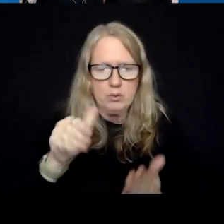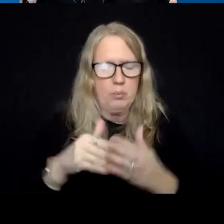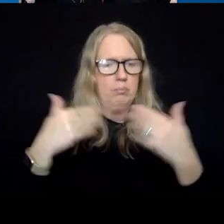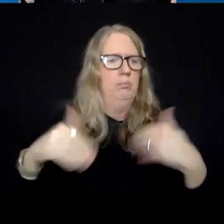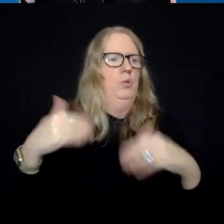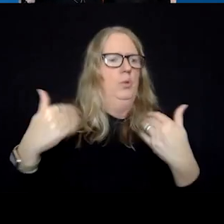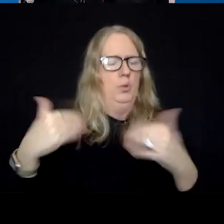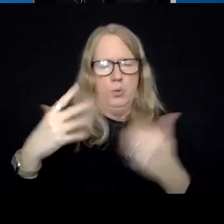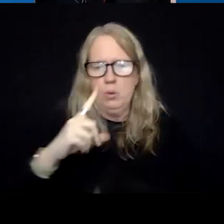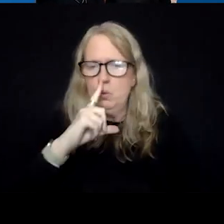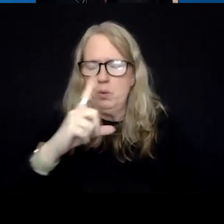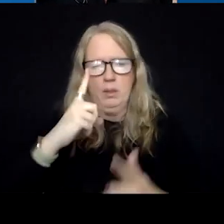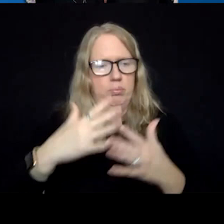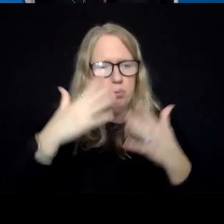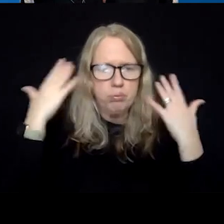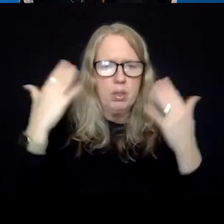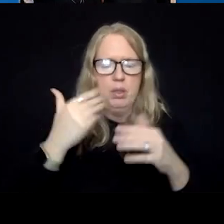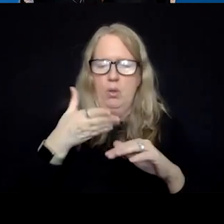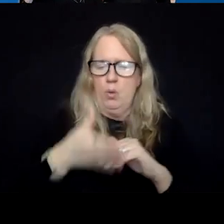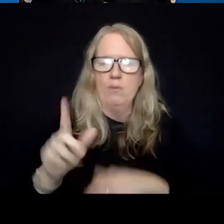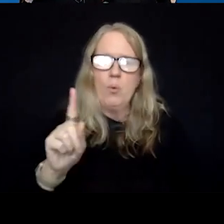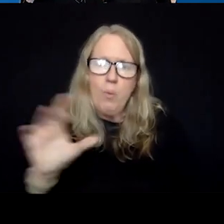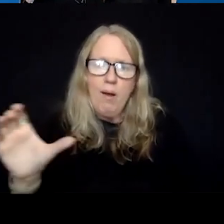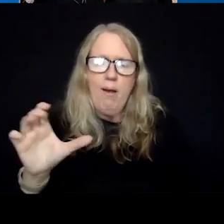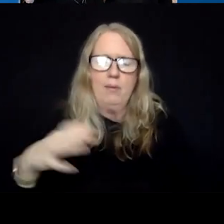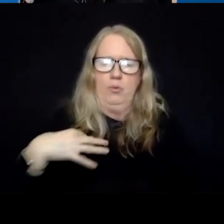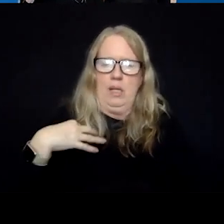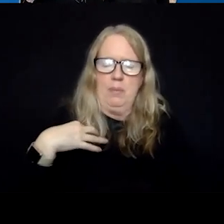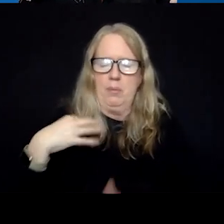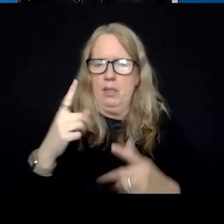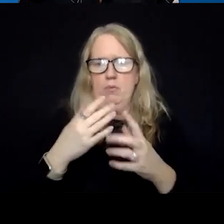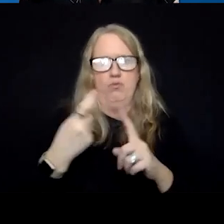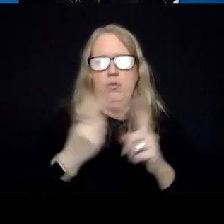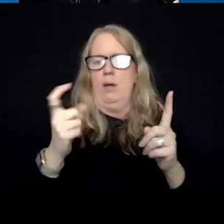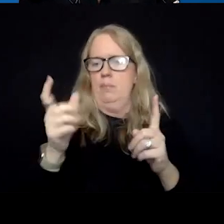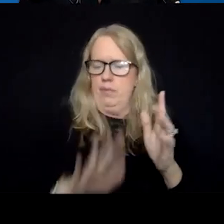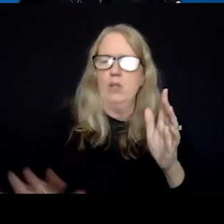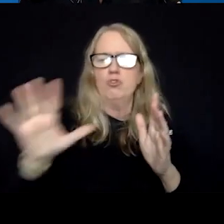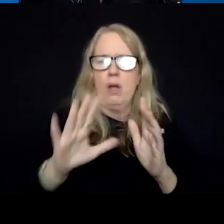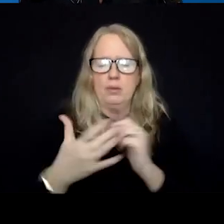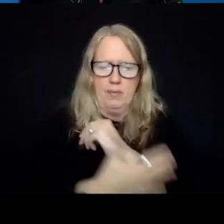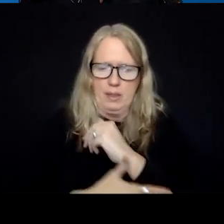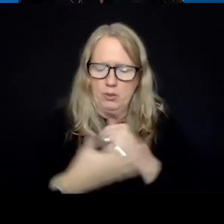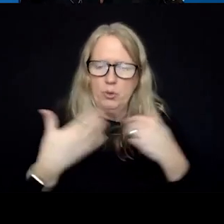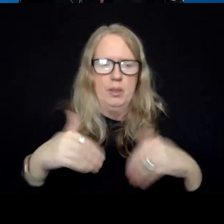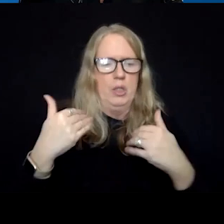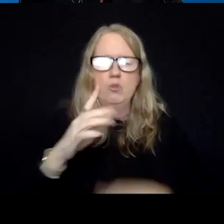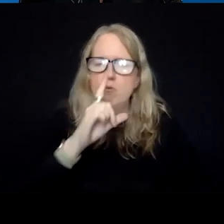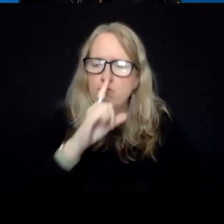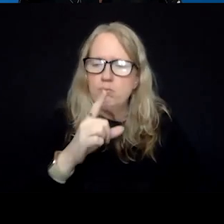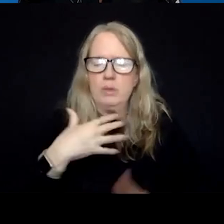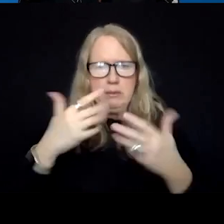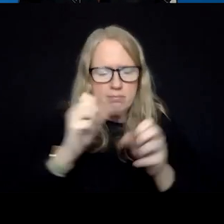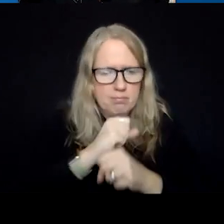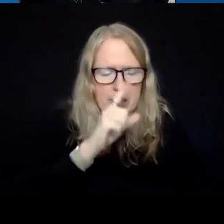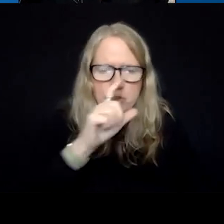overwhelming response to our recruitment. We had over 100 applications of individuals from across the country. And so we really leaned in heavily to make sure that